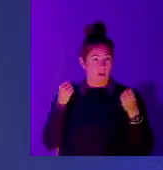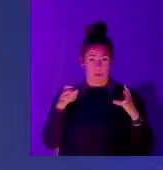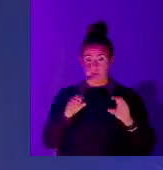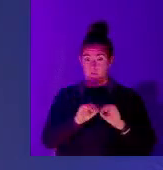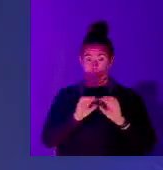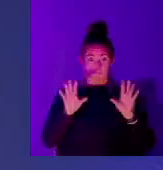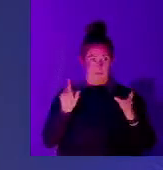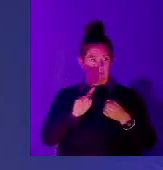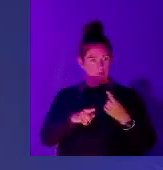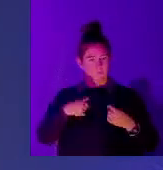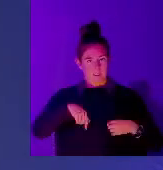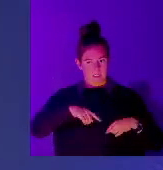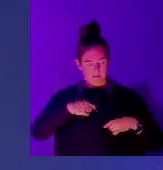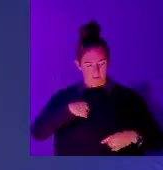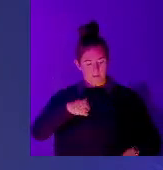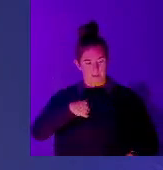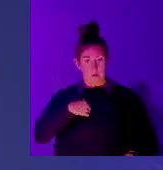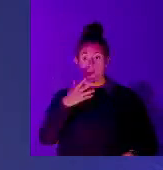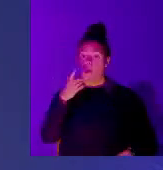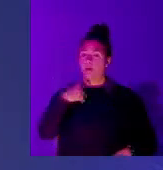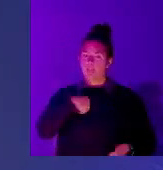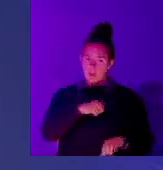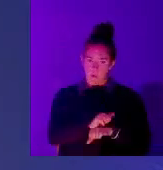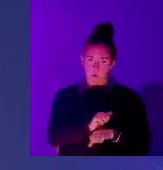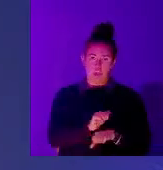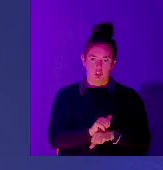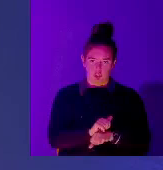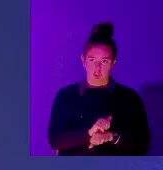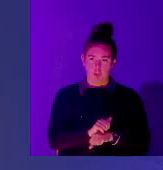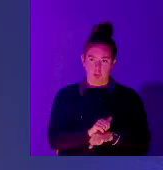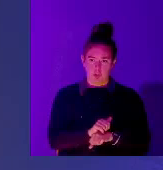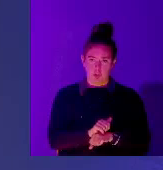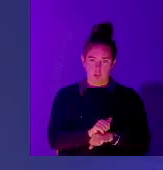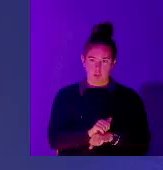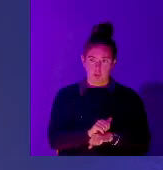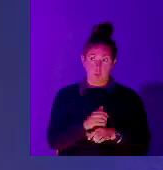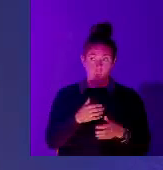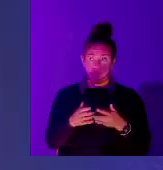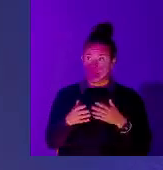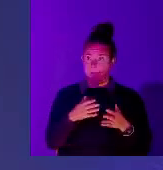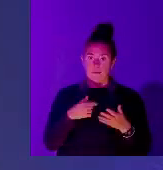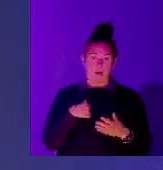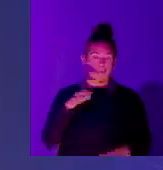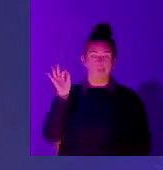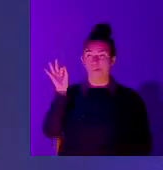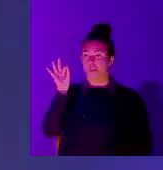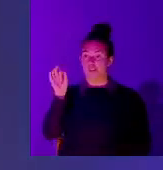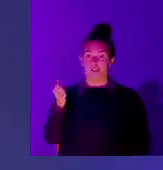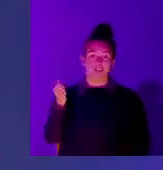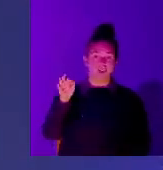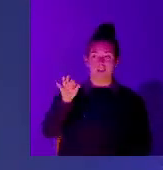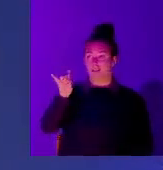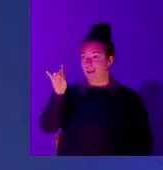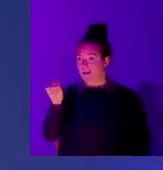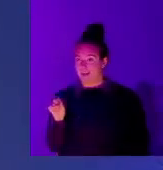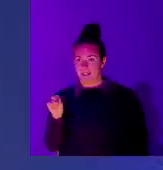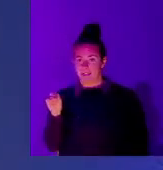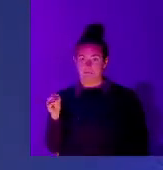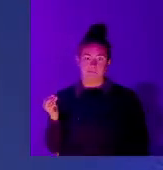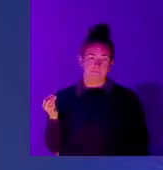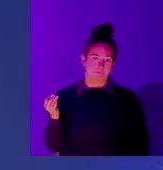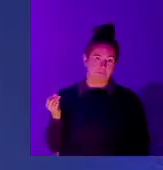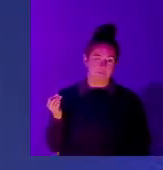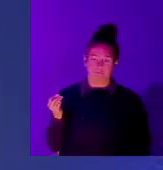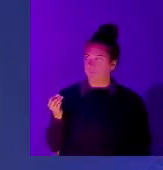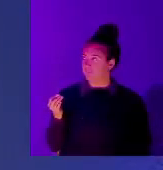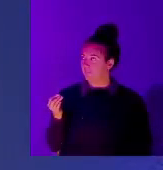work. And so whatever sermon I could have preached in 1980 would be